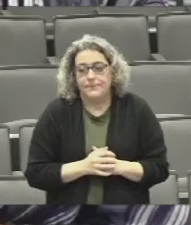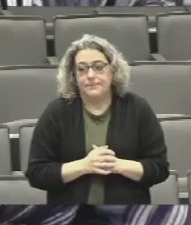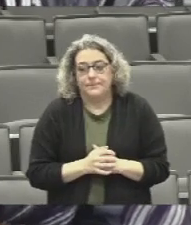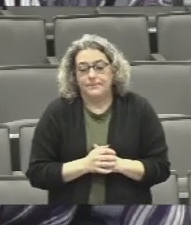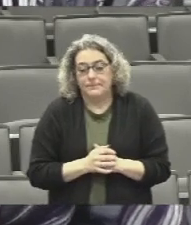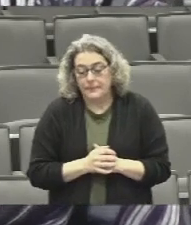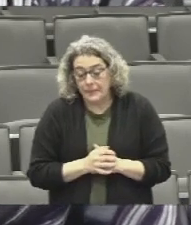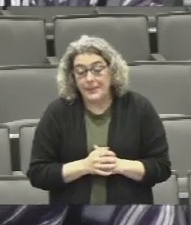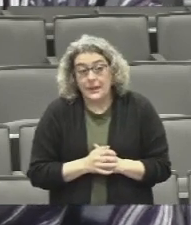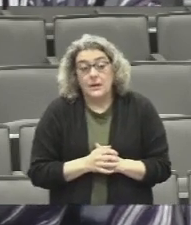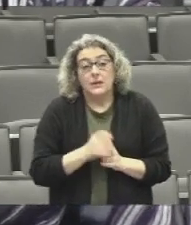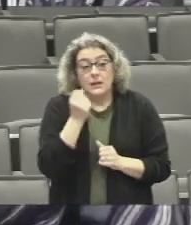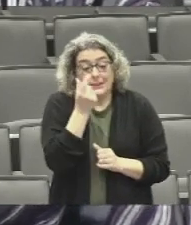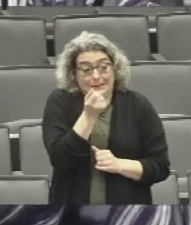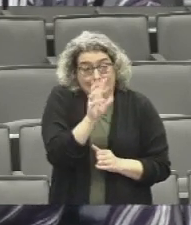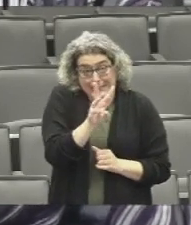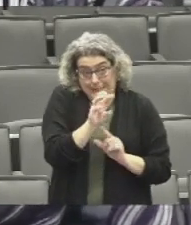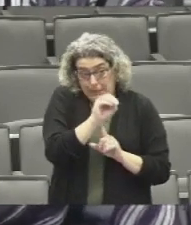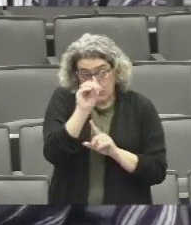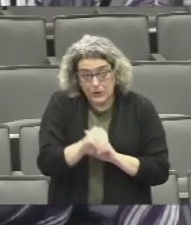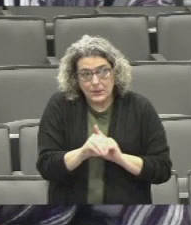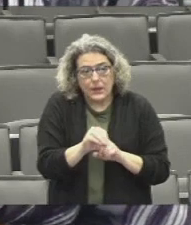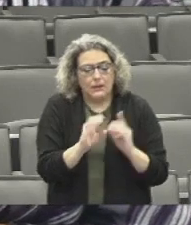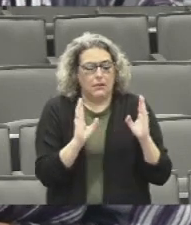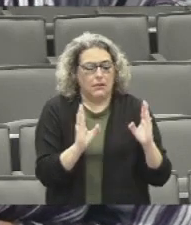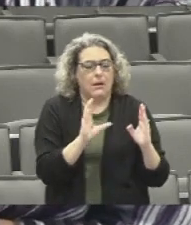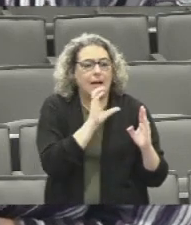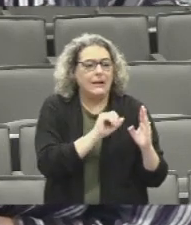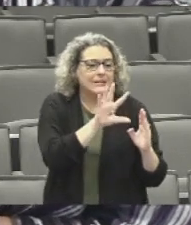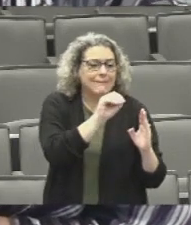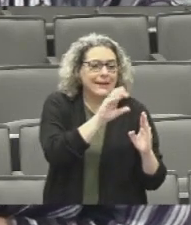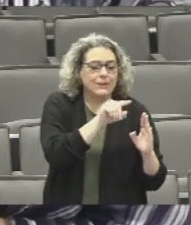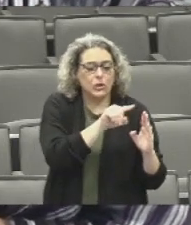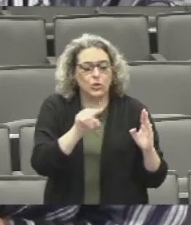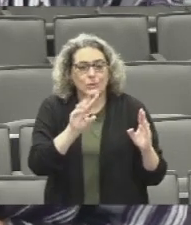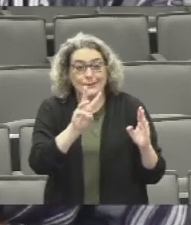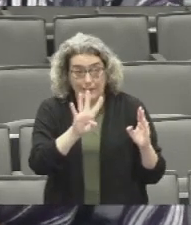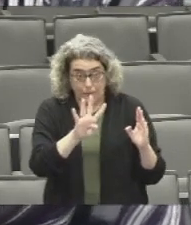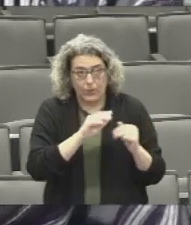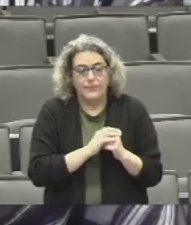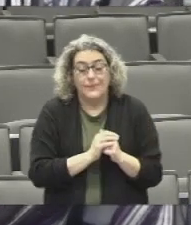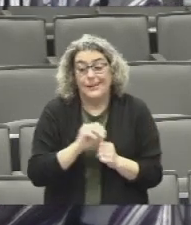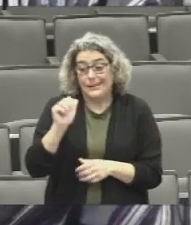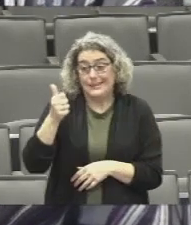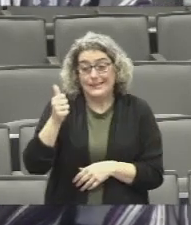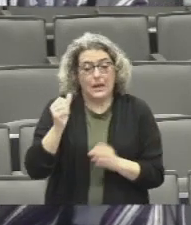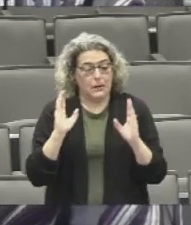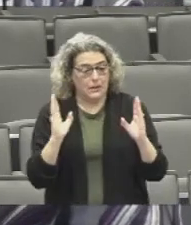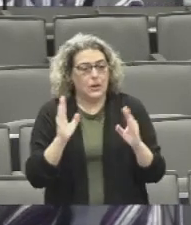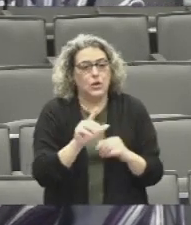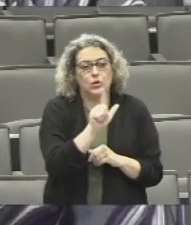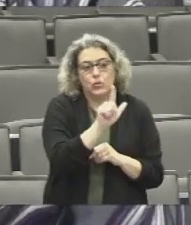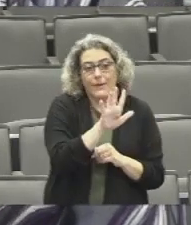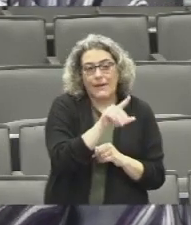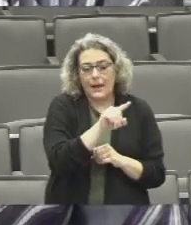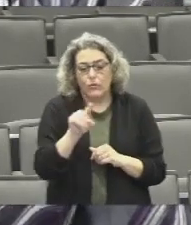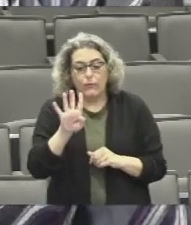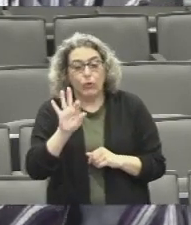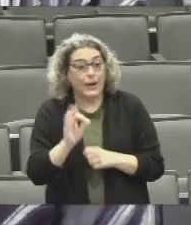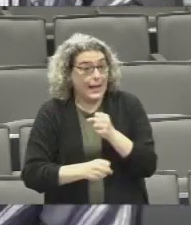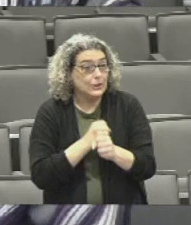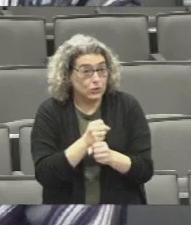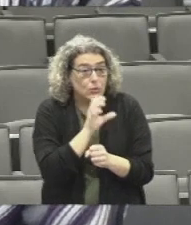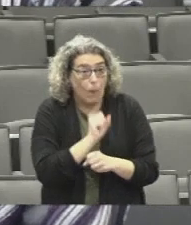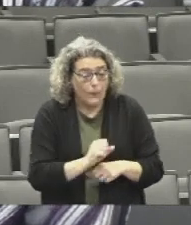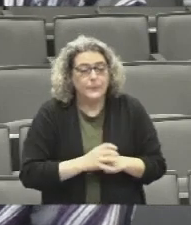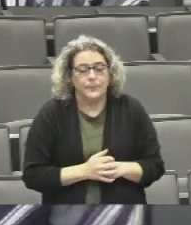of age. 16% are 50 to 64, 10% are 25 to 49 years old. When